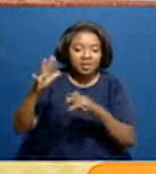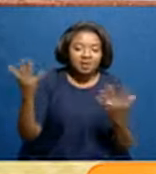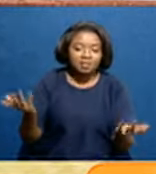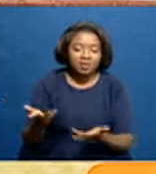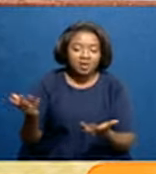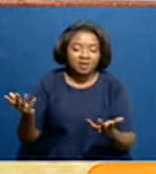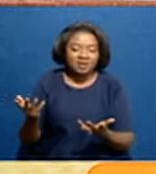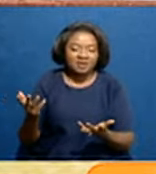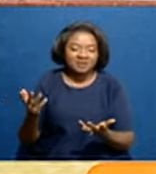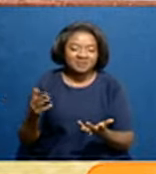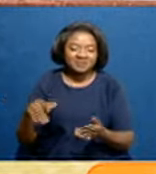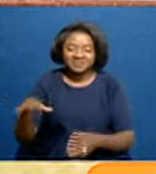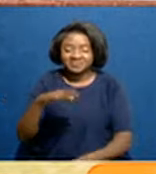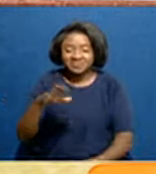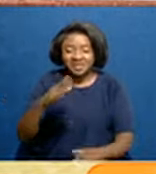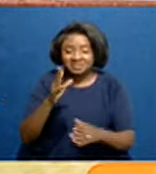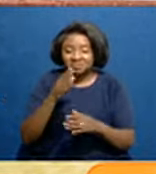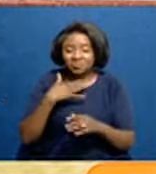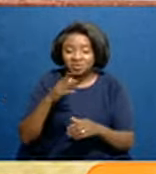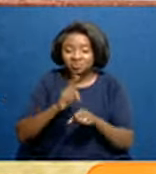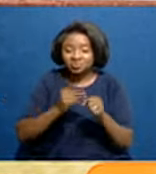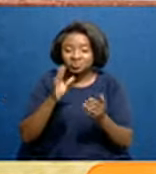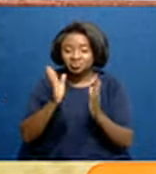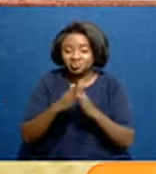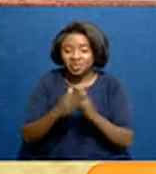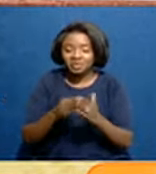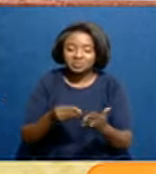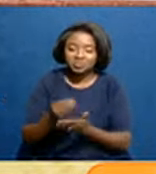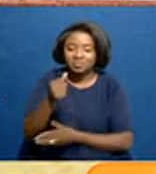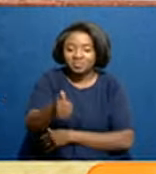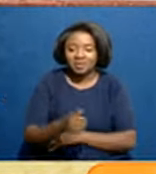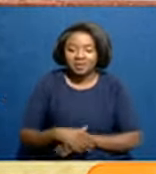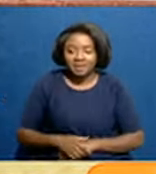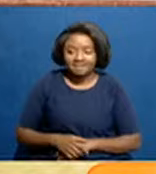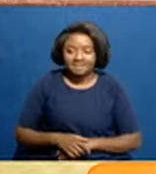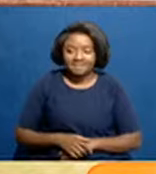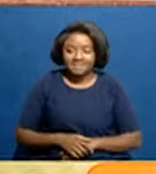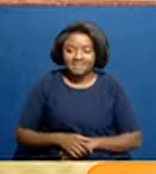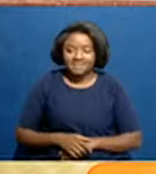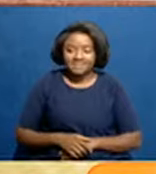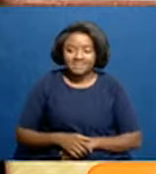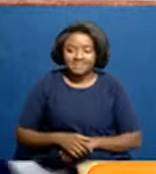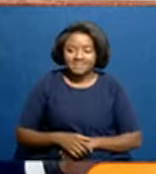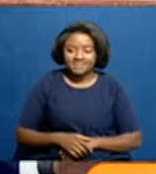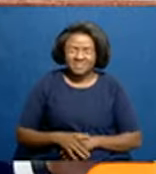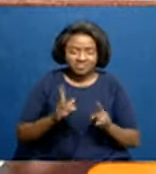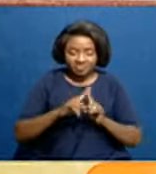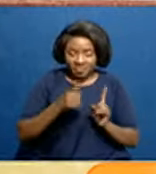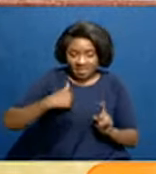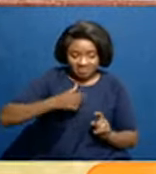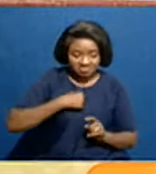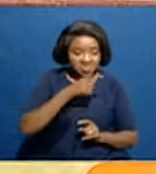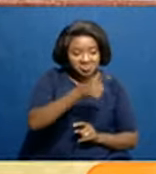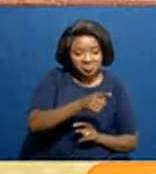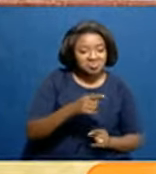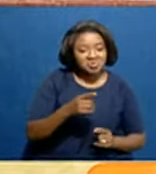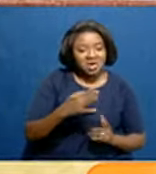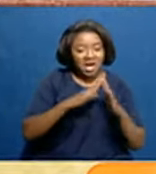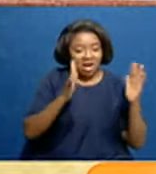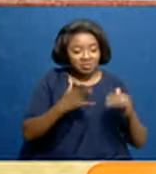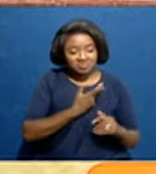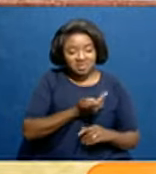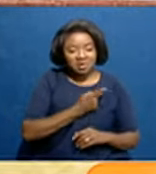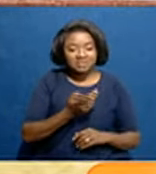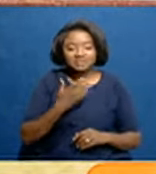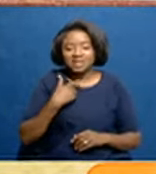you pay to use a toilet. Yeah. You and I have the luxury of choosing 3-4 toilets in your home. This